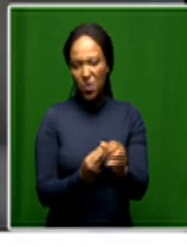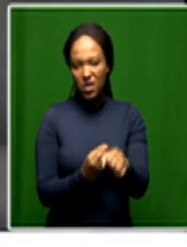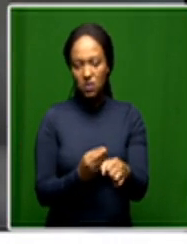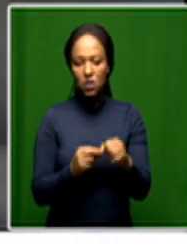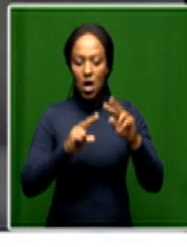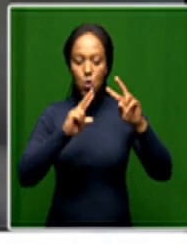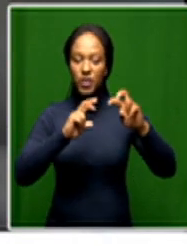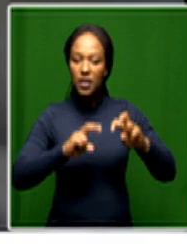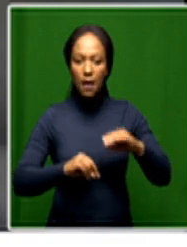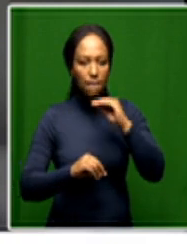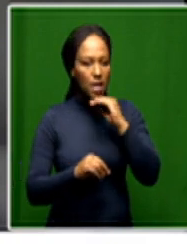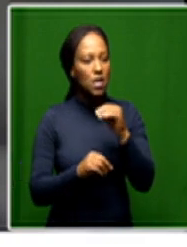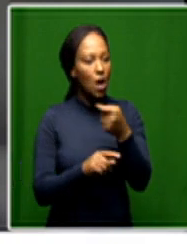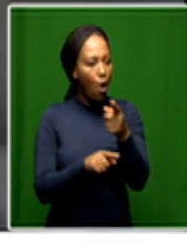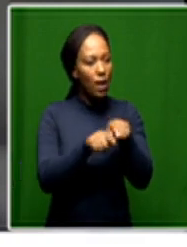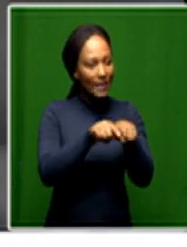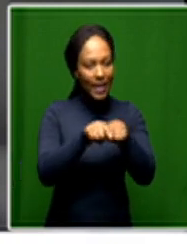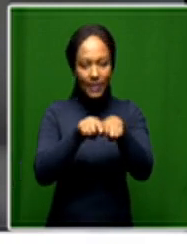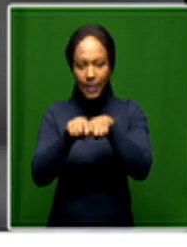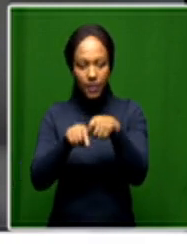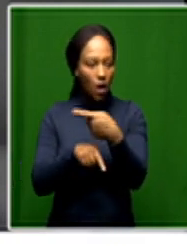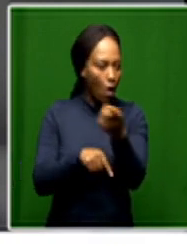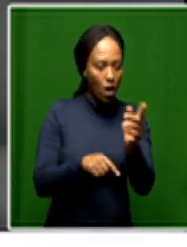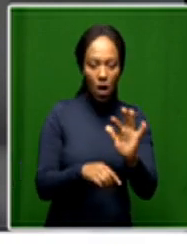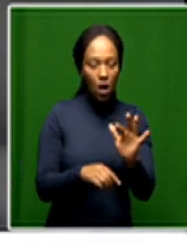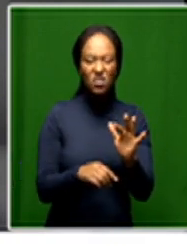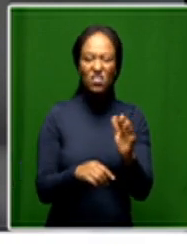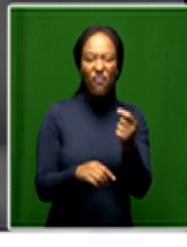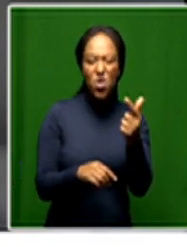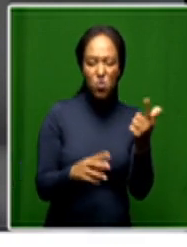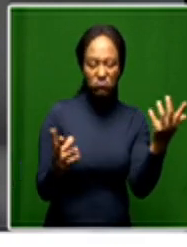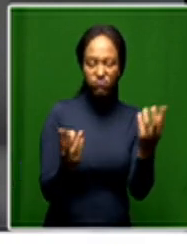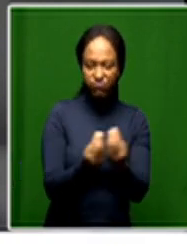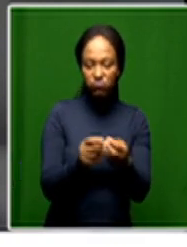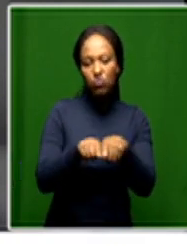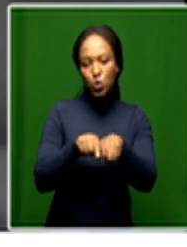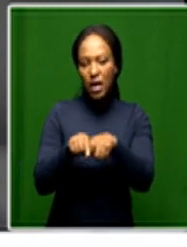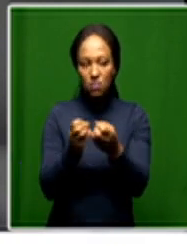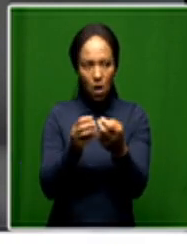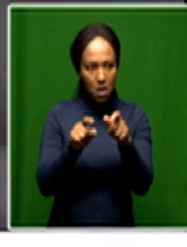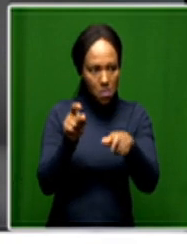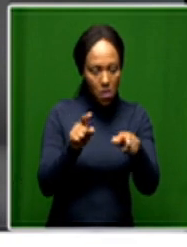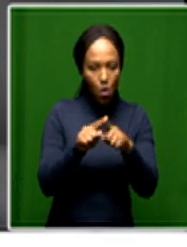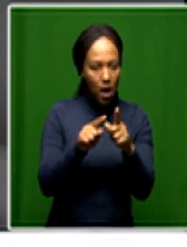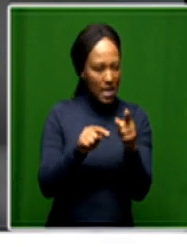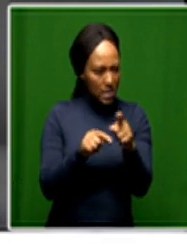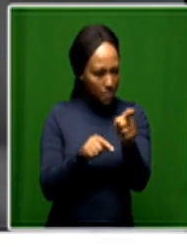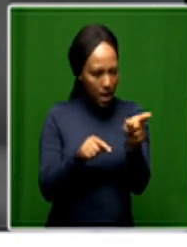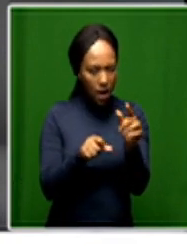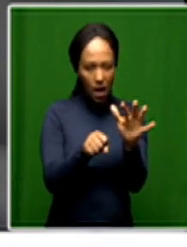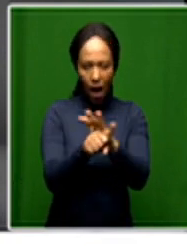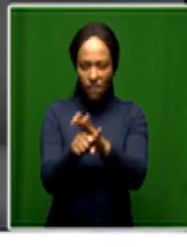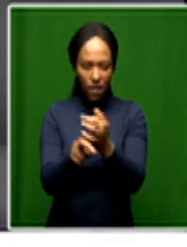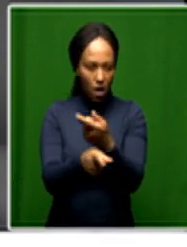done. So you don't test every single person. So you test a sample set, and it's all about how representative is that